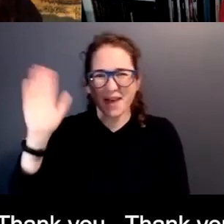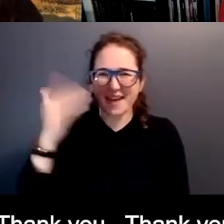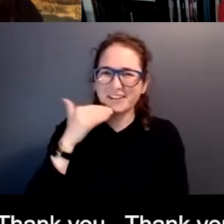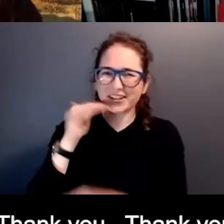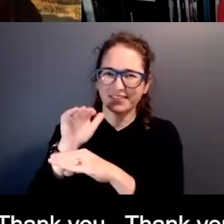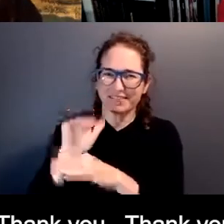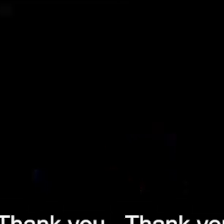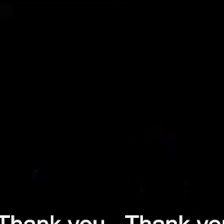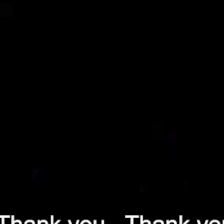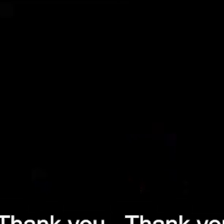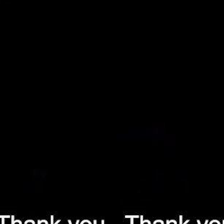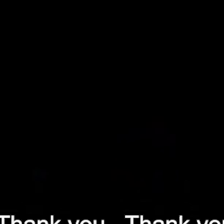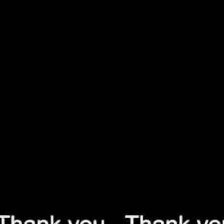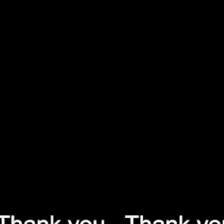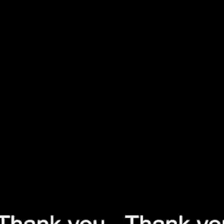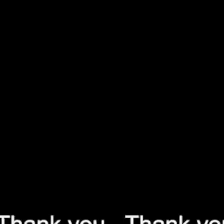evening. You too.